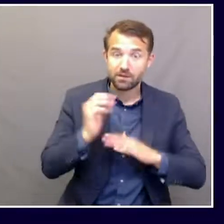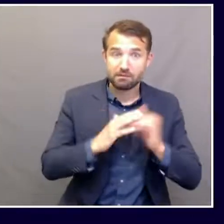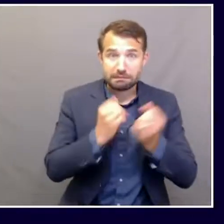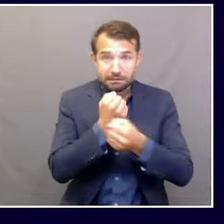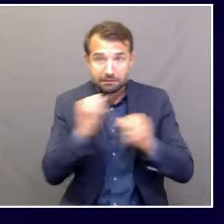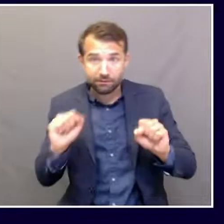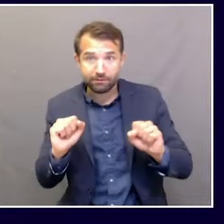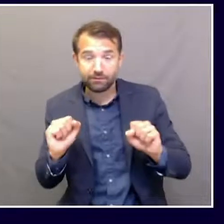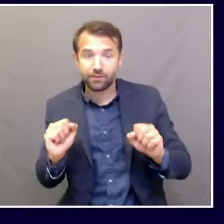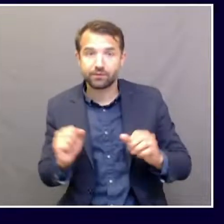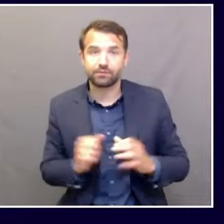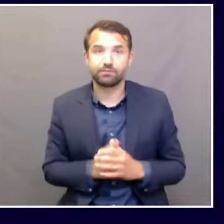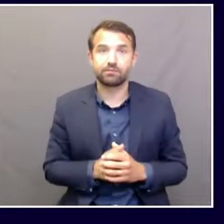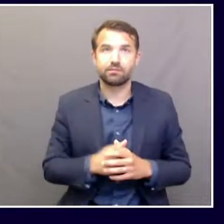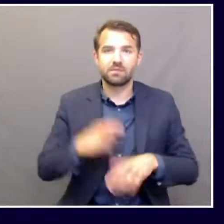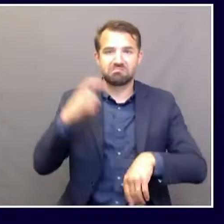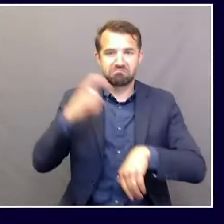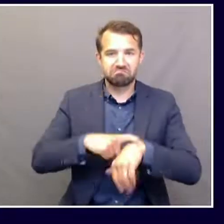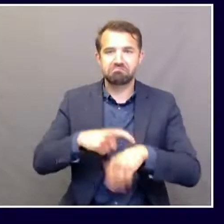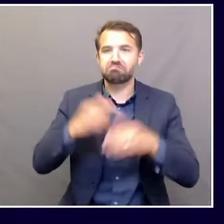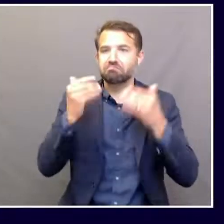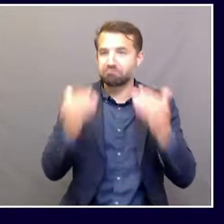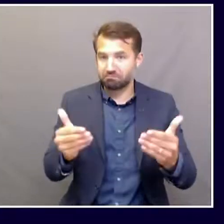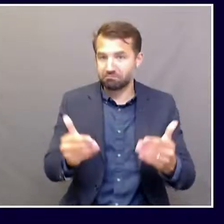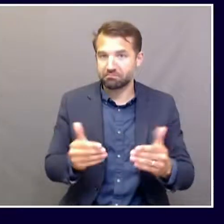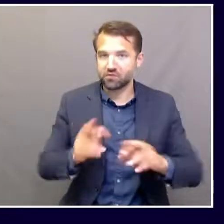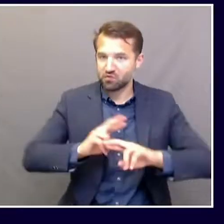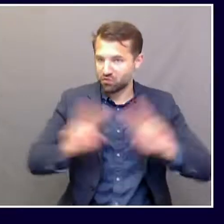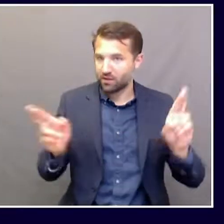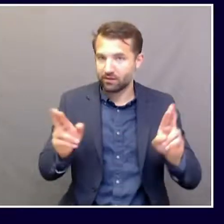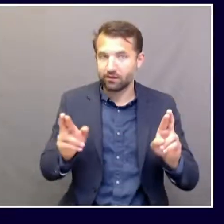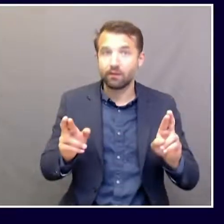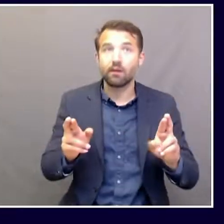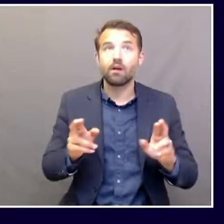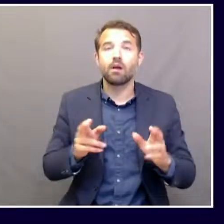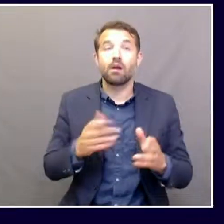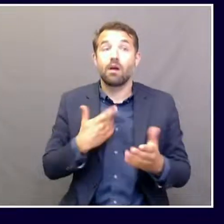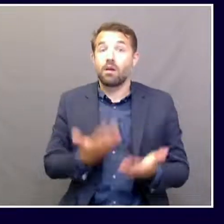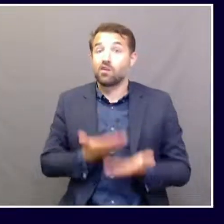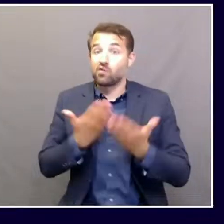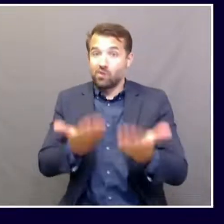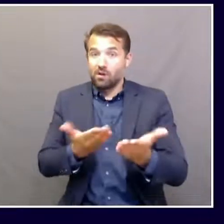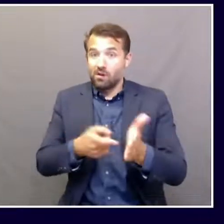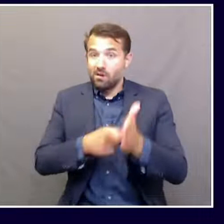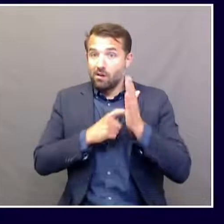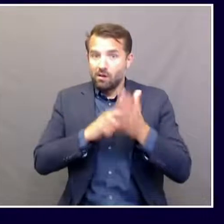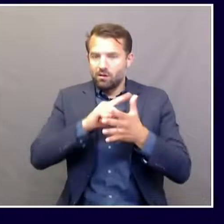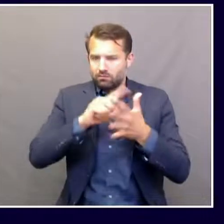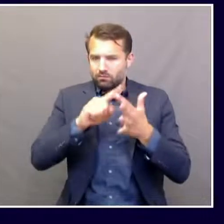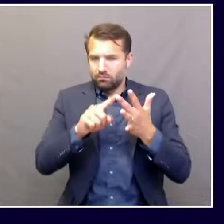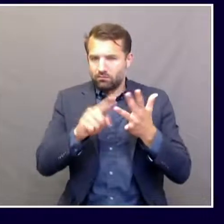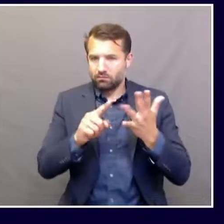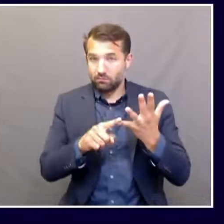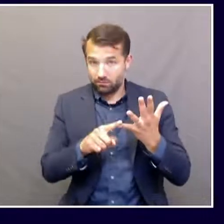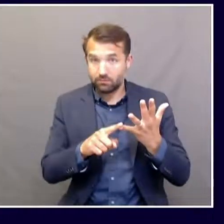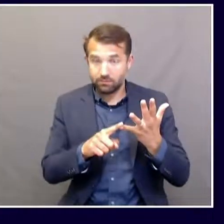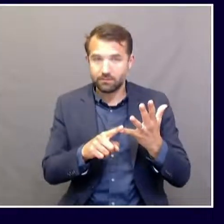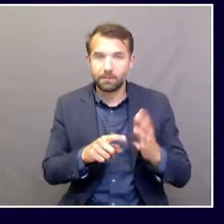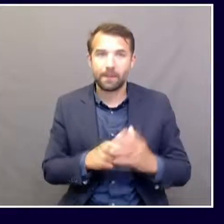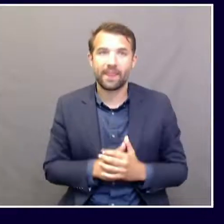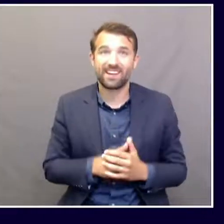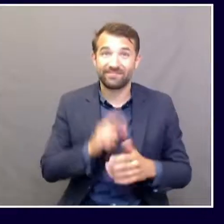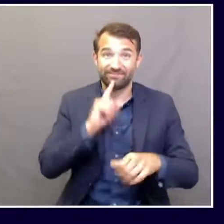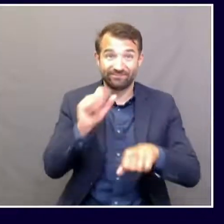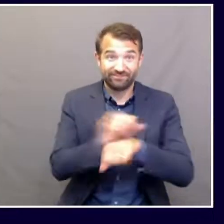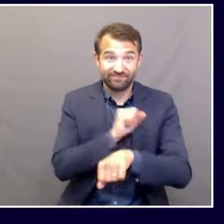it's time. The recommendations and requirements that had previously been a barrier to